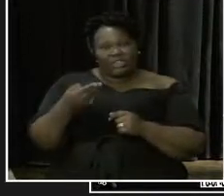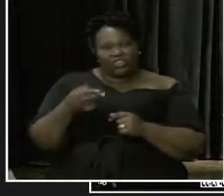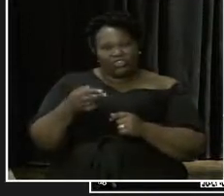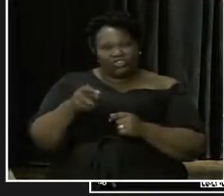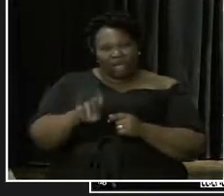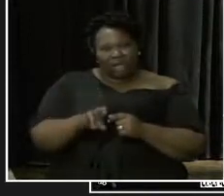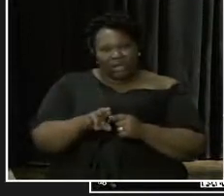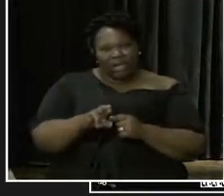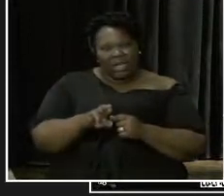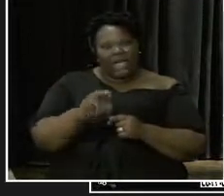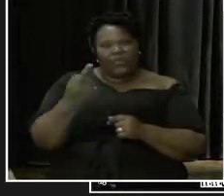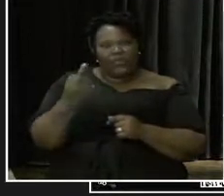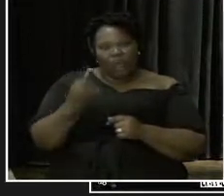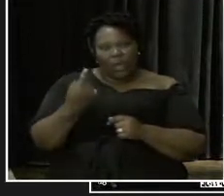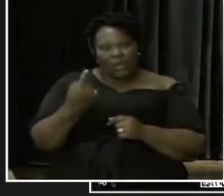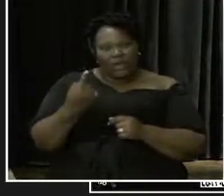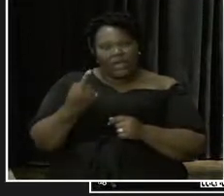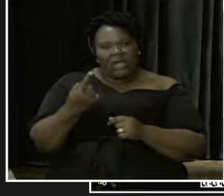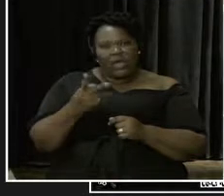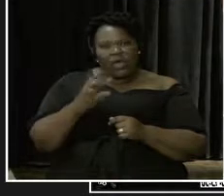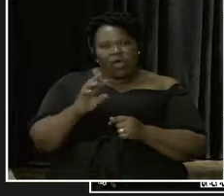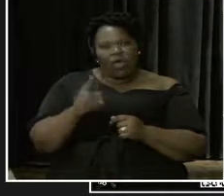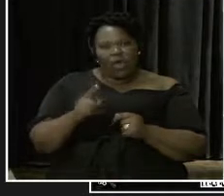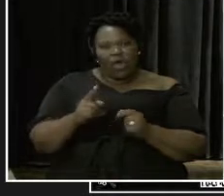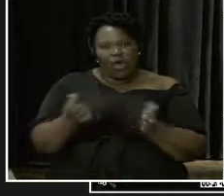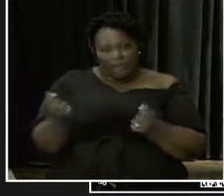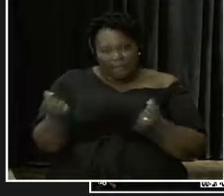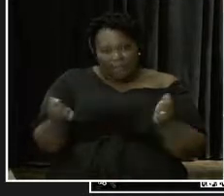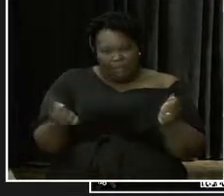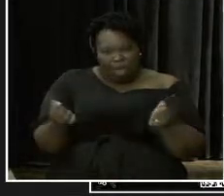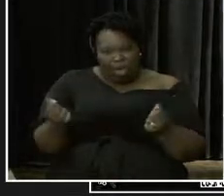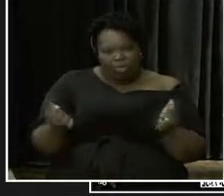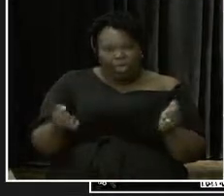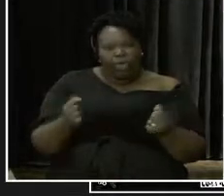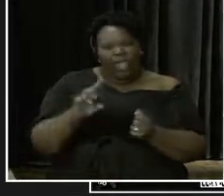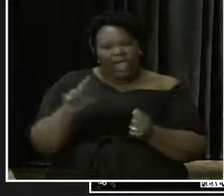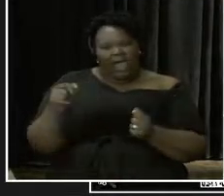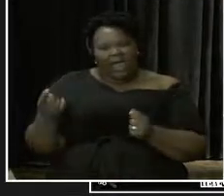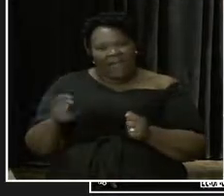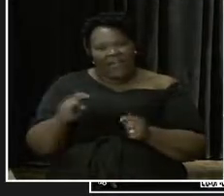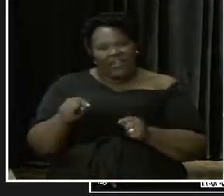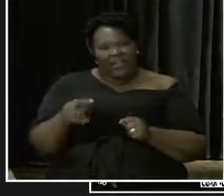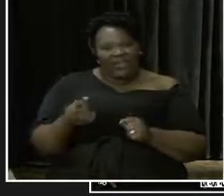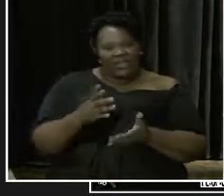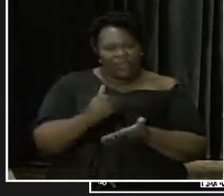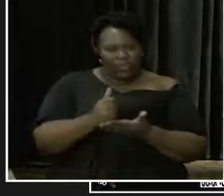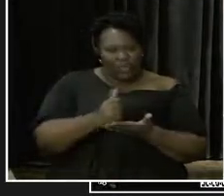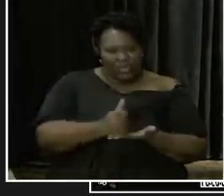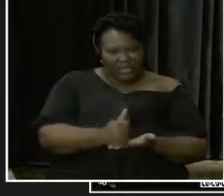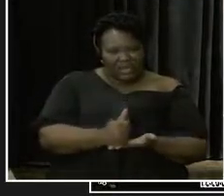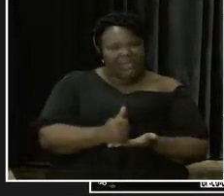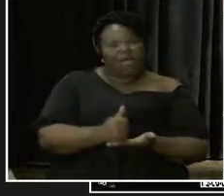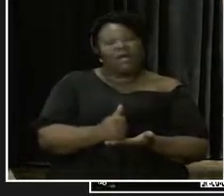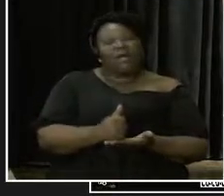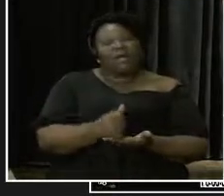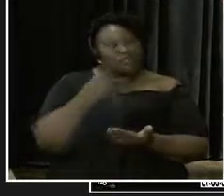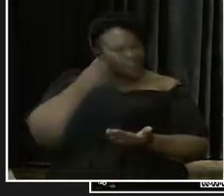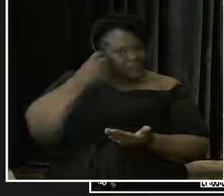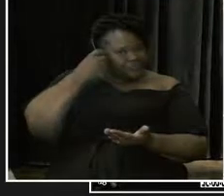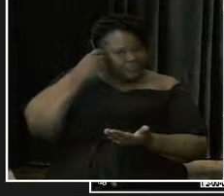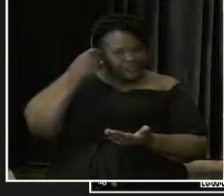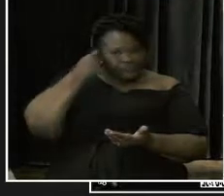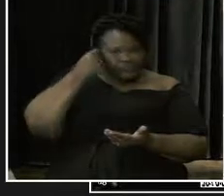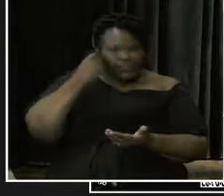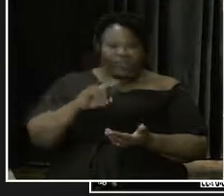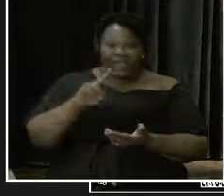challenges. The issue of equipment, vehicles and other equipment that is necessary to be able to deal with the situation. Other issues